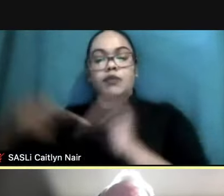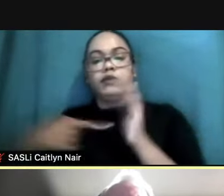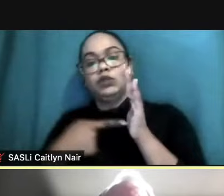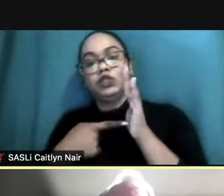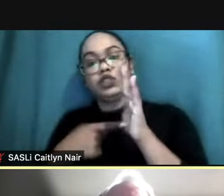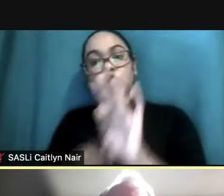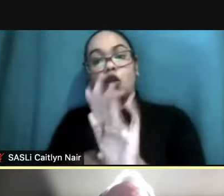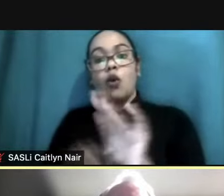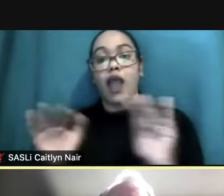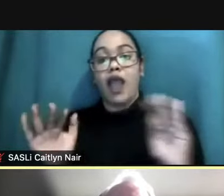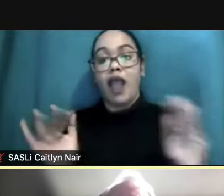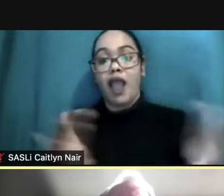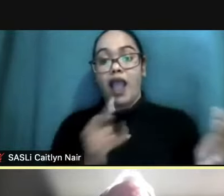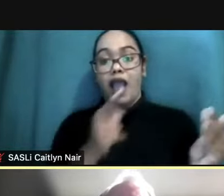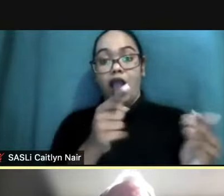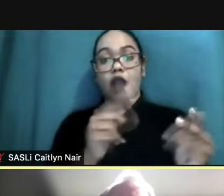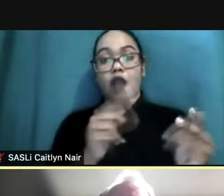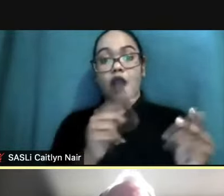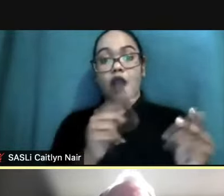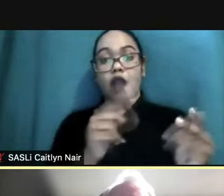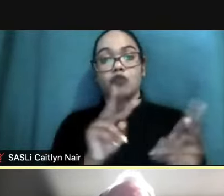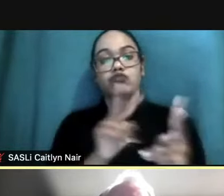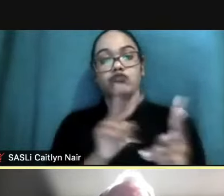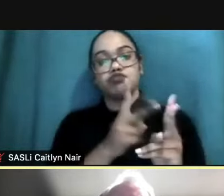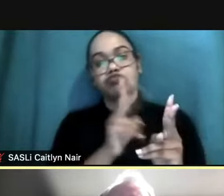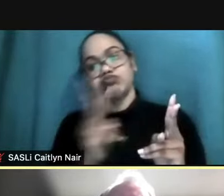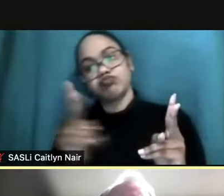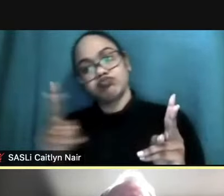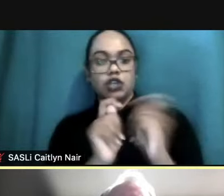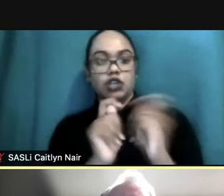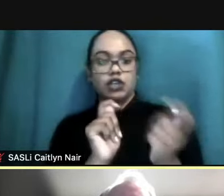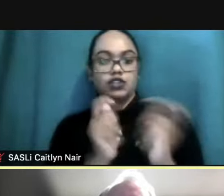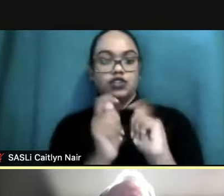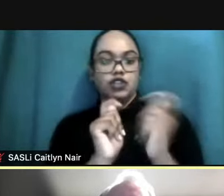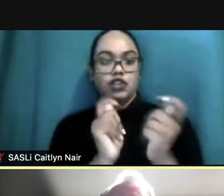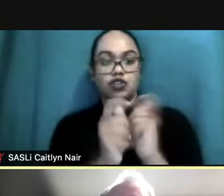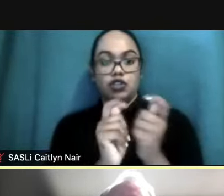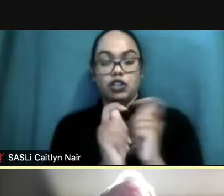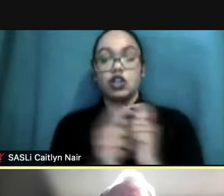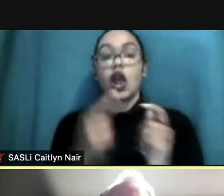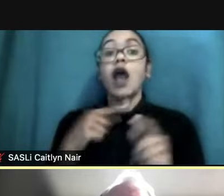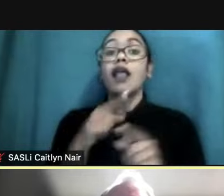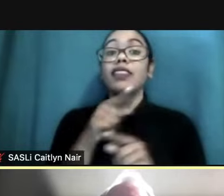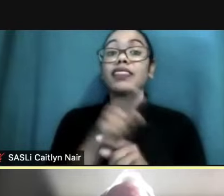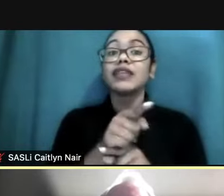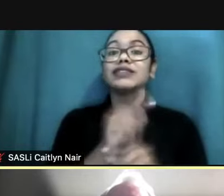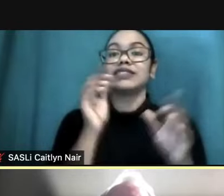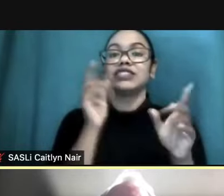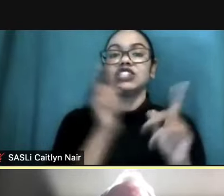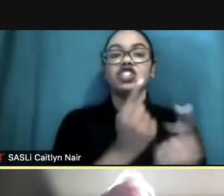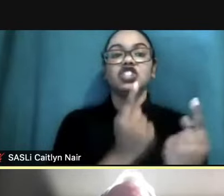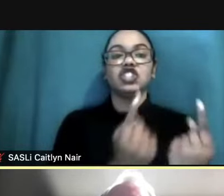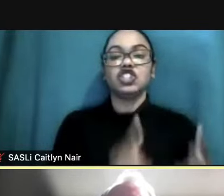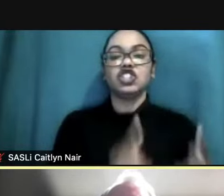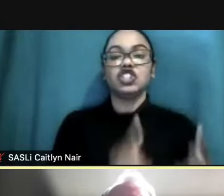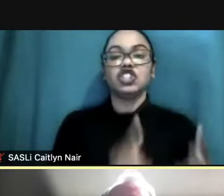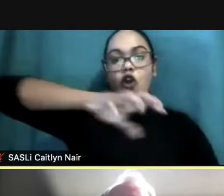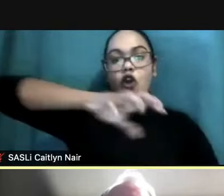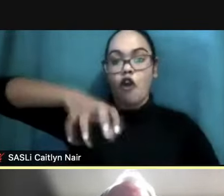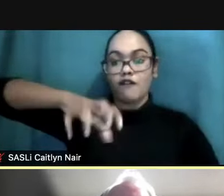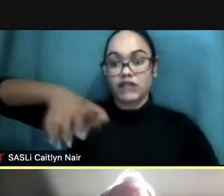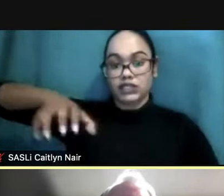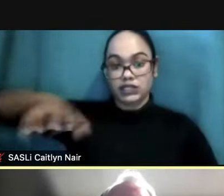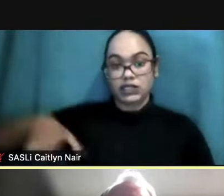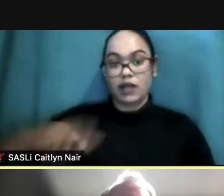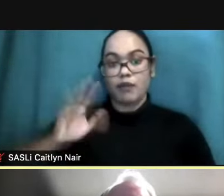over time with the different variants, and we show it according to each province. And this is just really to